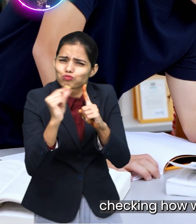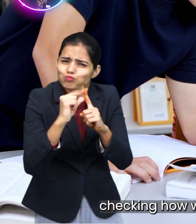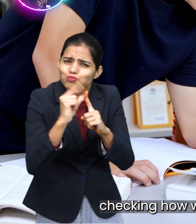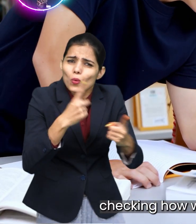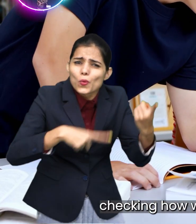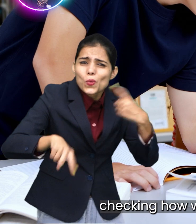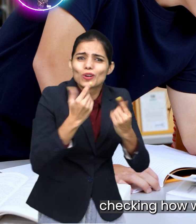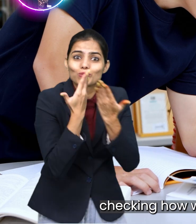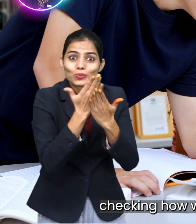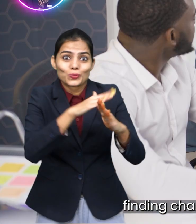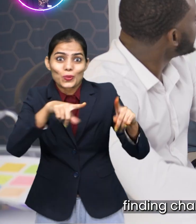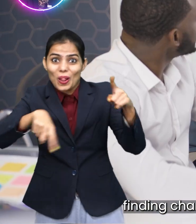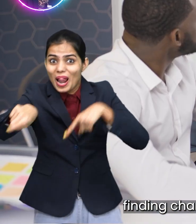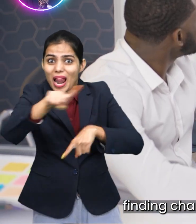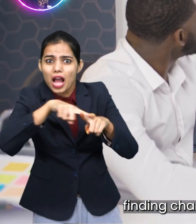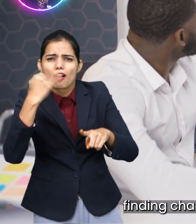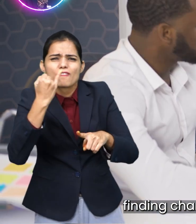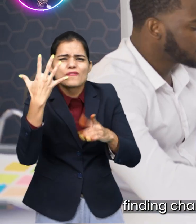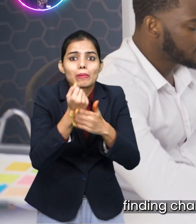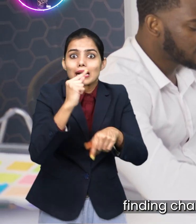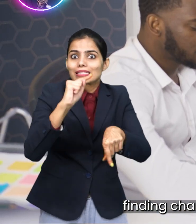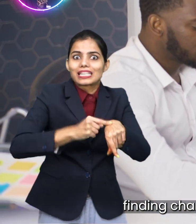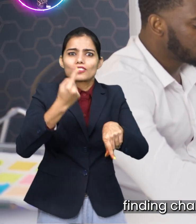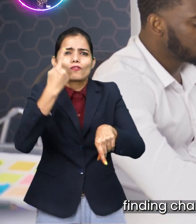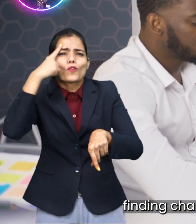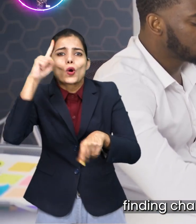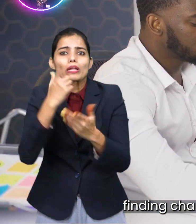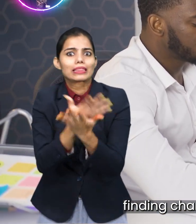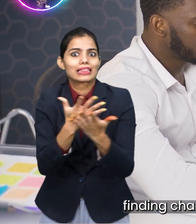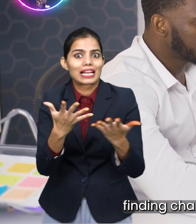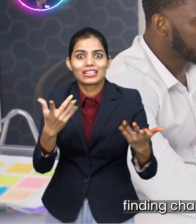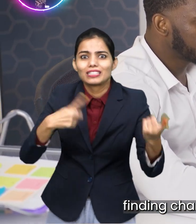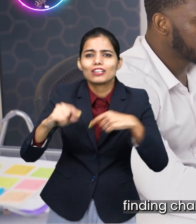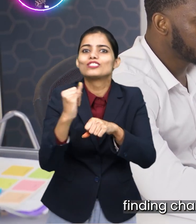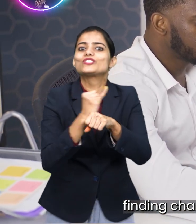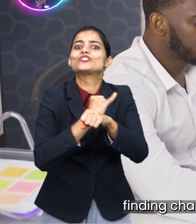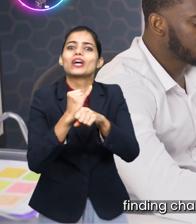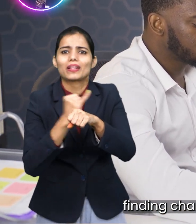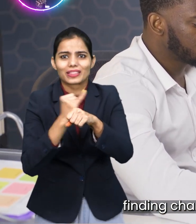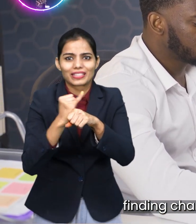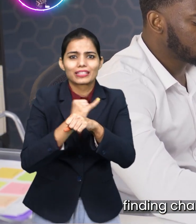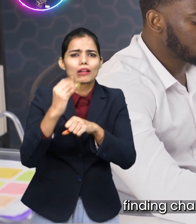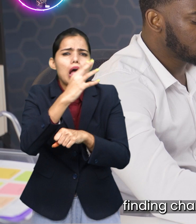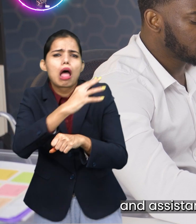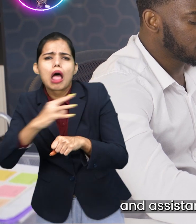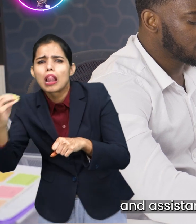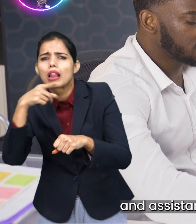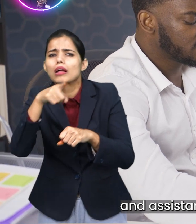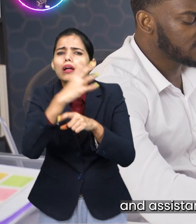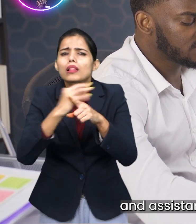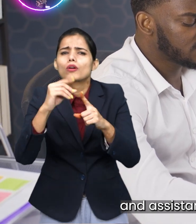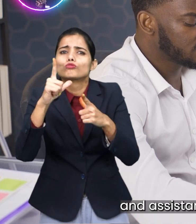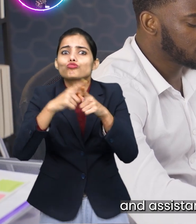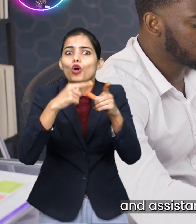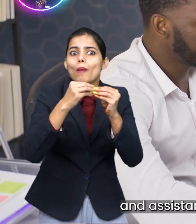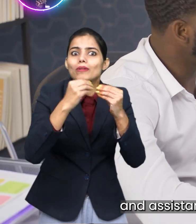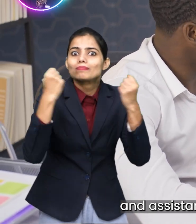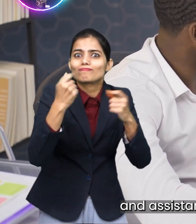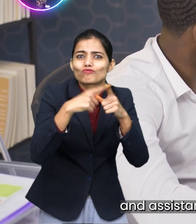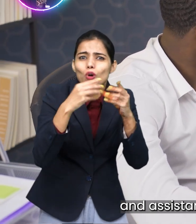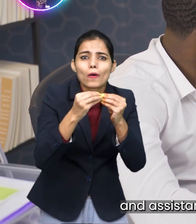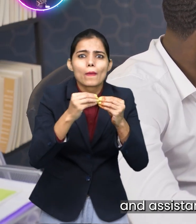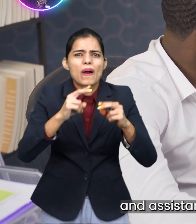their studies, finding chances for things like internships and assistant